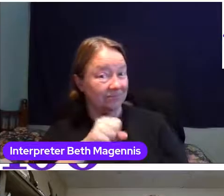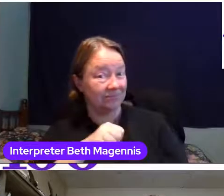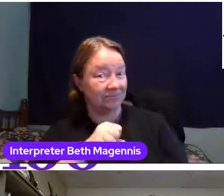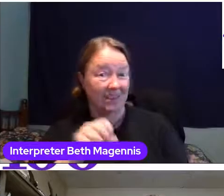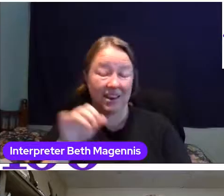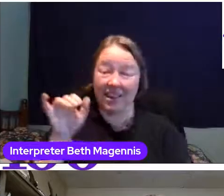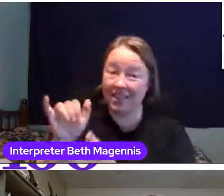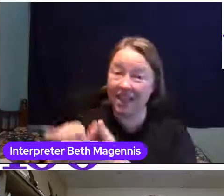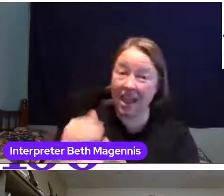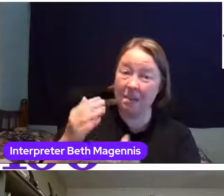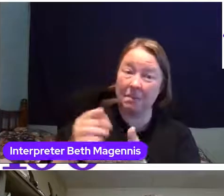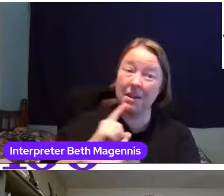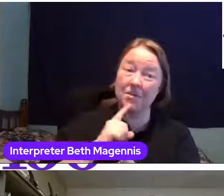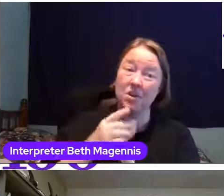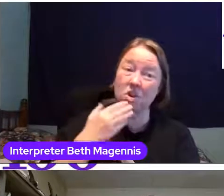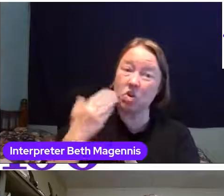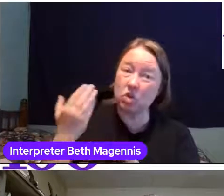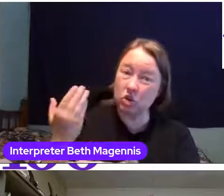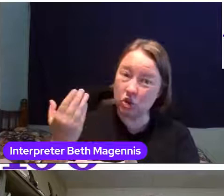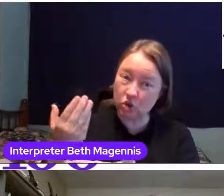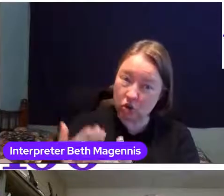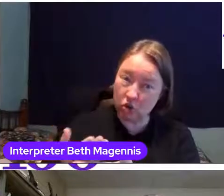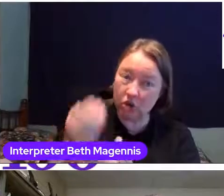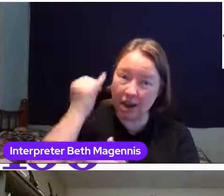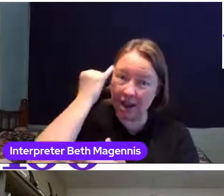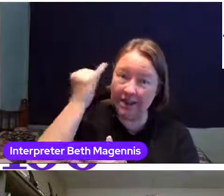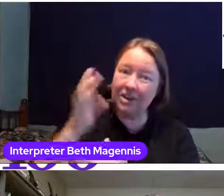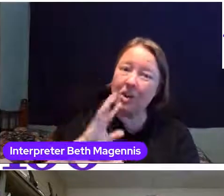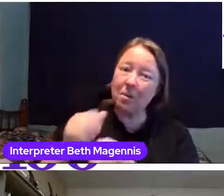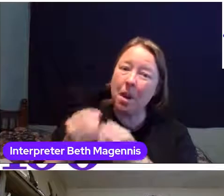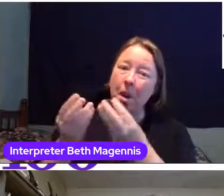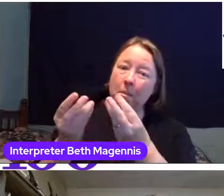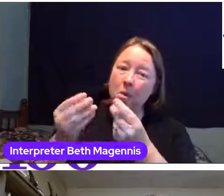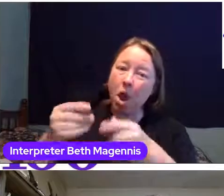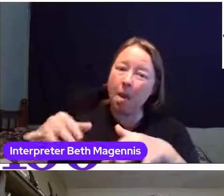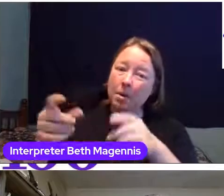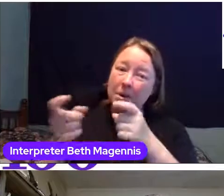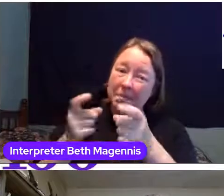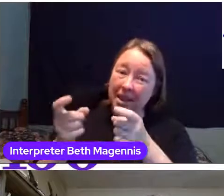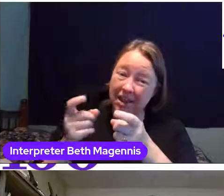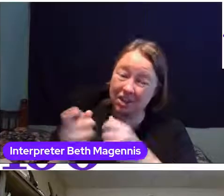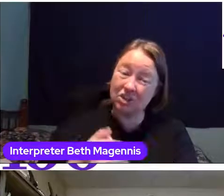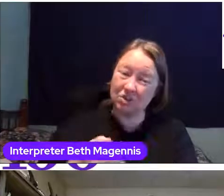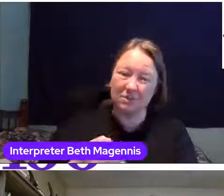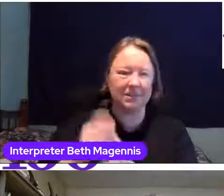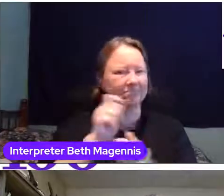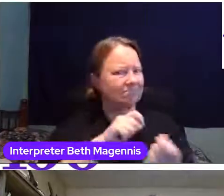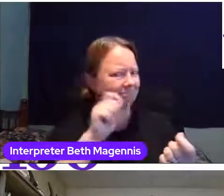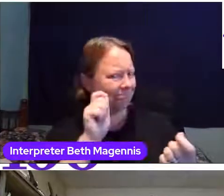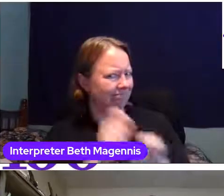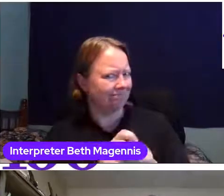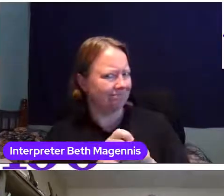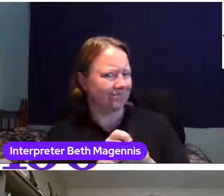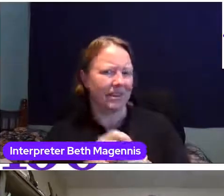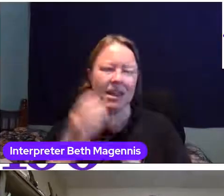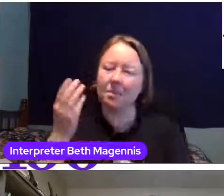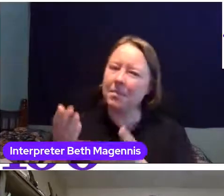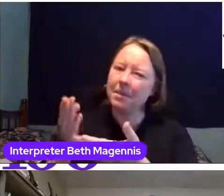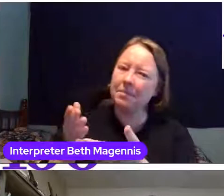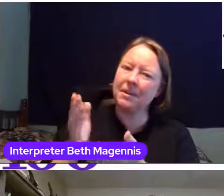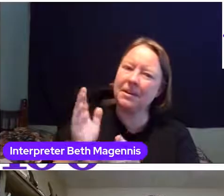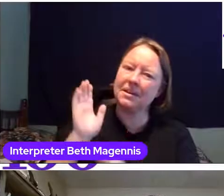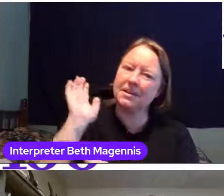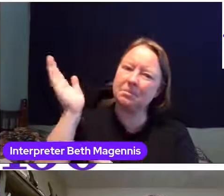might be a very good one, talking about property management. Exactly. And maybe speaking